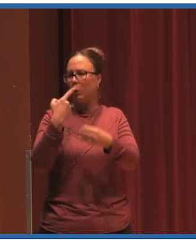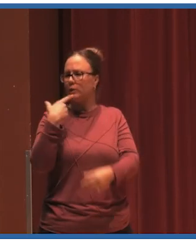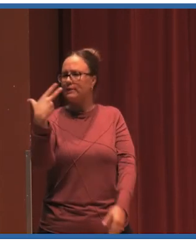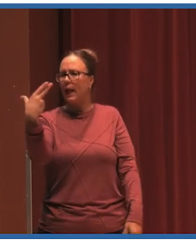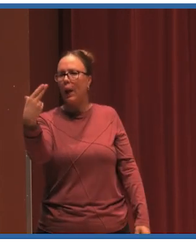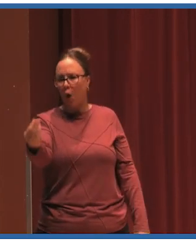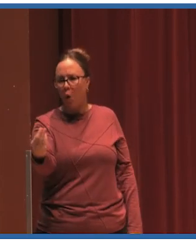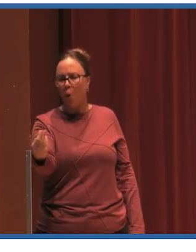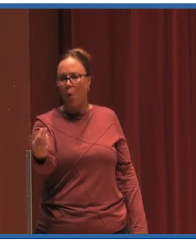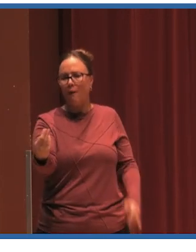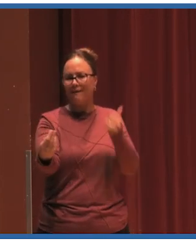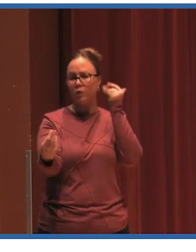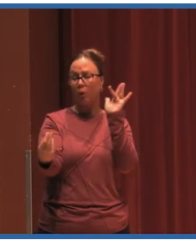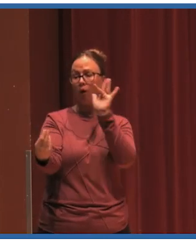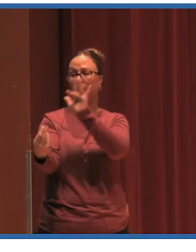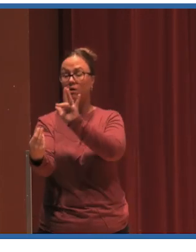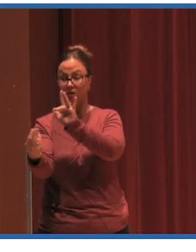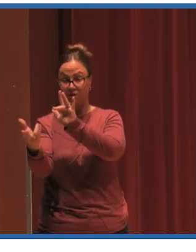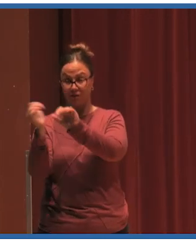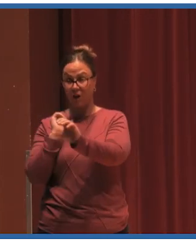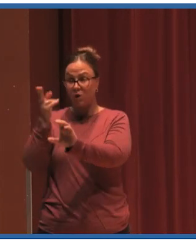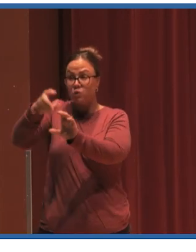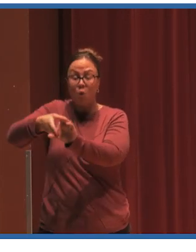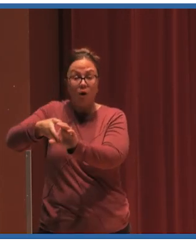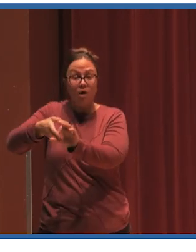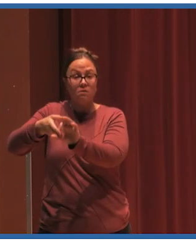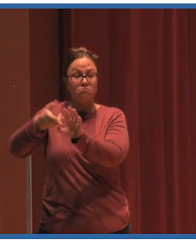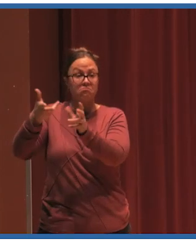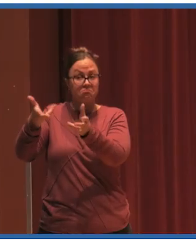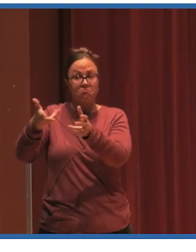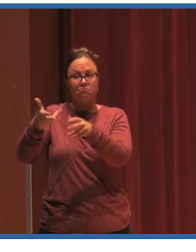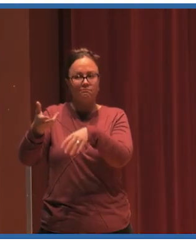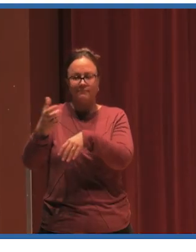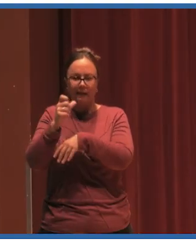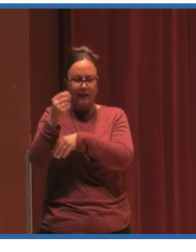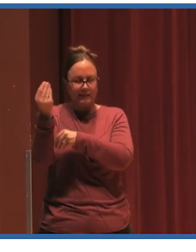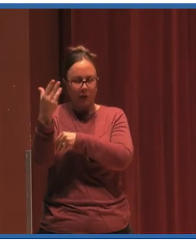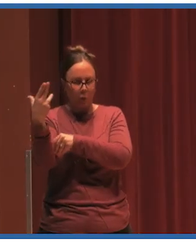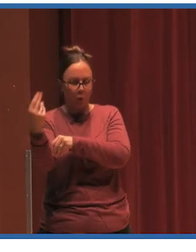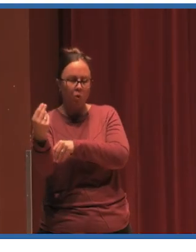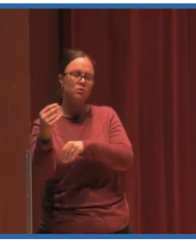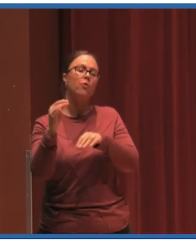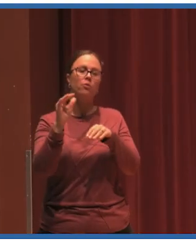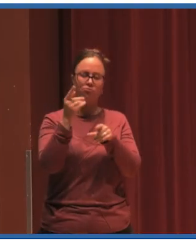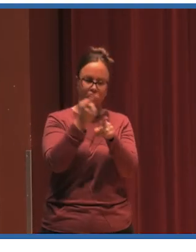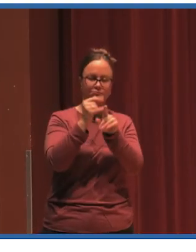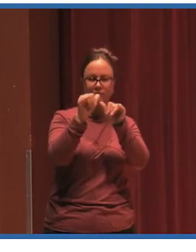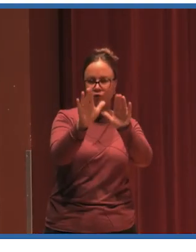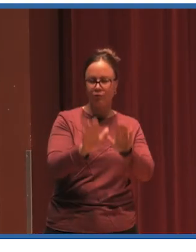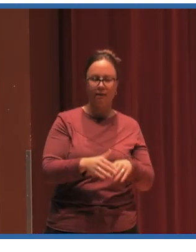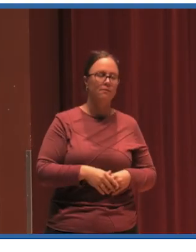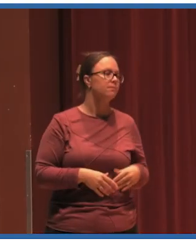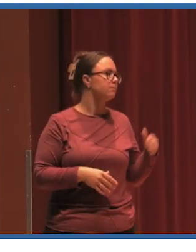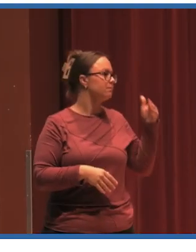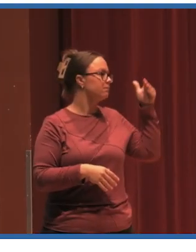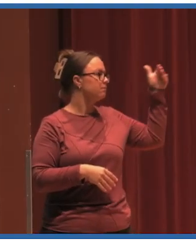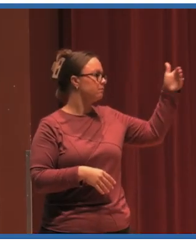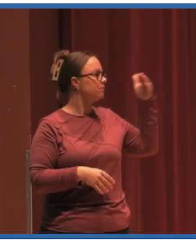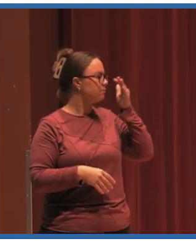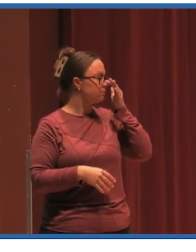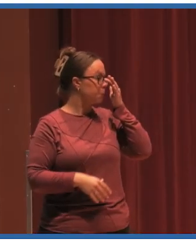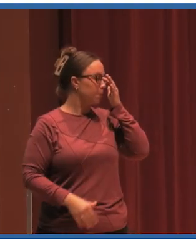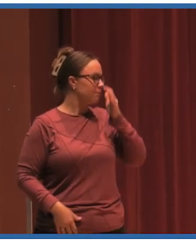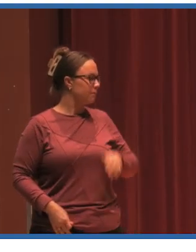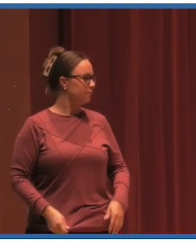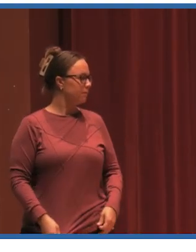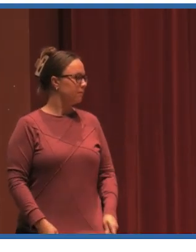now to you reaching out and saying, can I partner? Do you wanna talk about the cancer stuff? So that's great, thank you. Adam. All right, so at the end